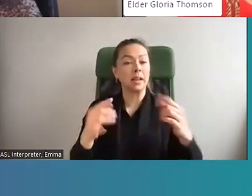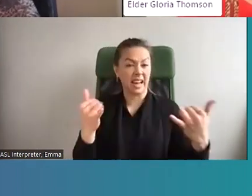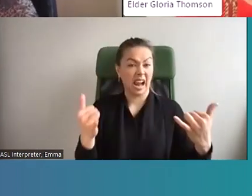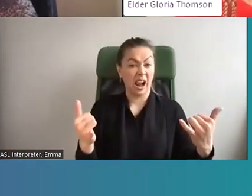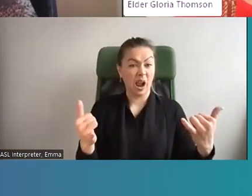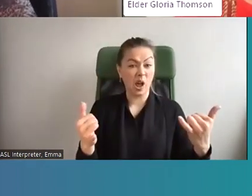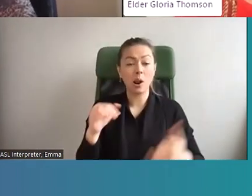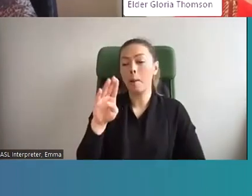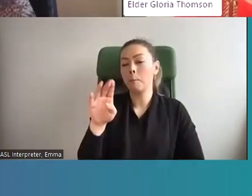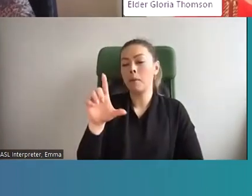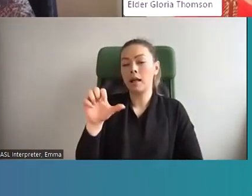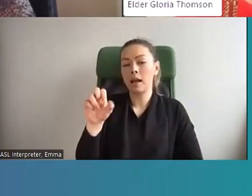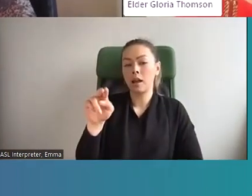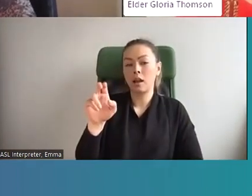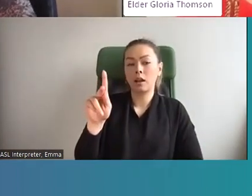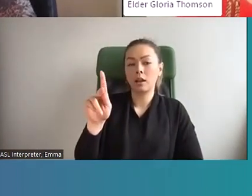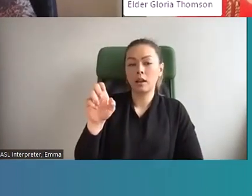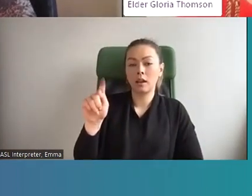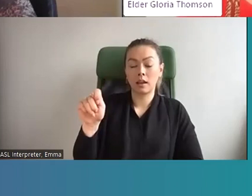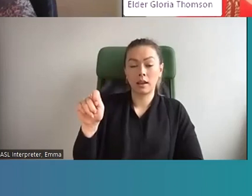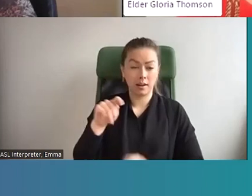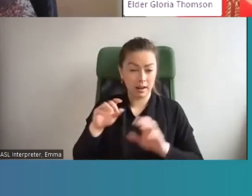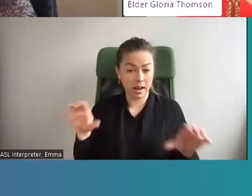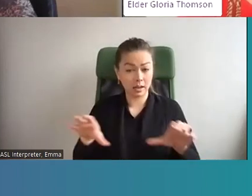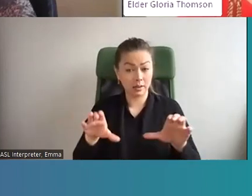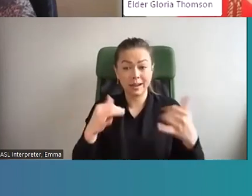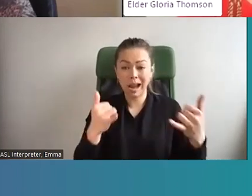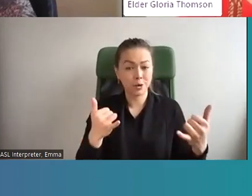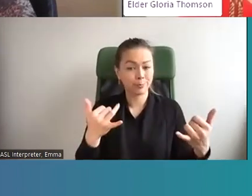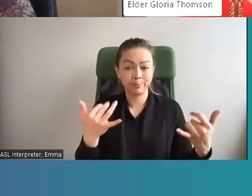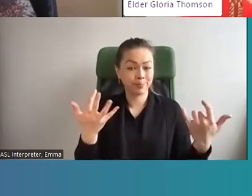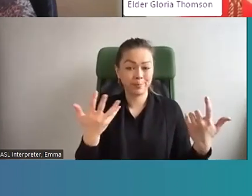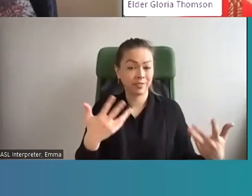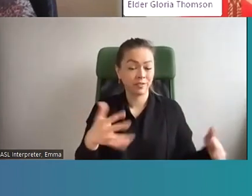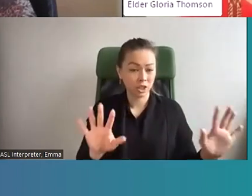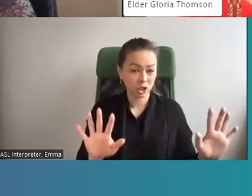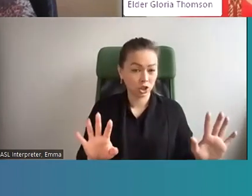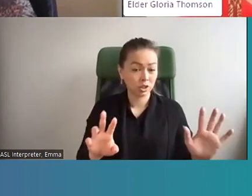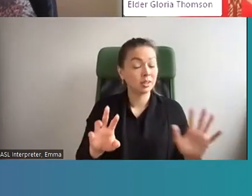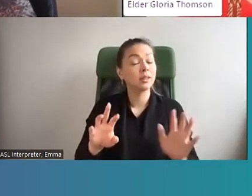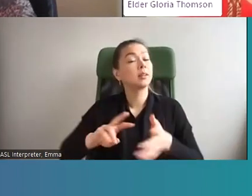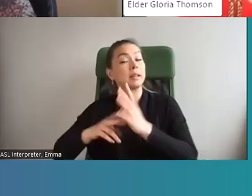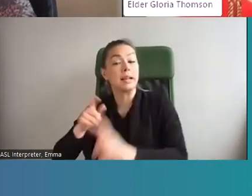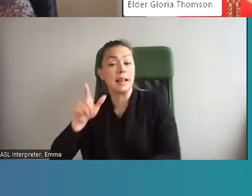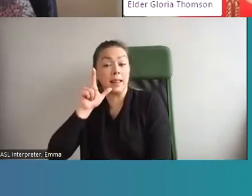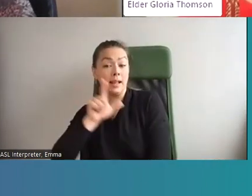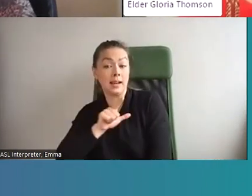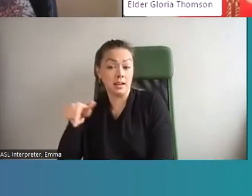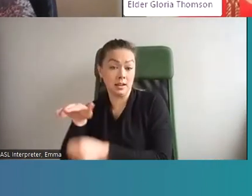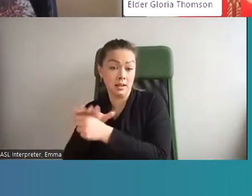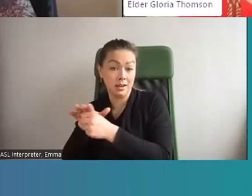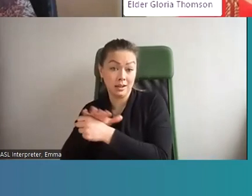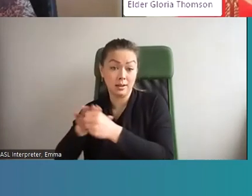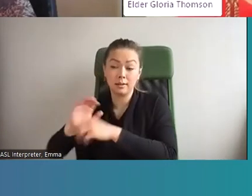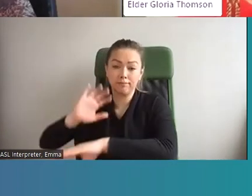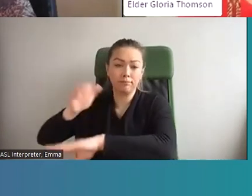not functioning anymore, London created its own teaching and sharing circle called the London